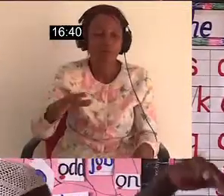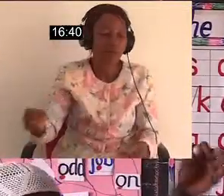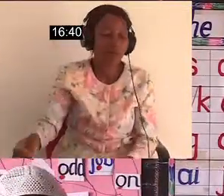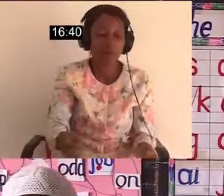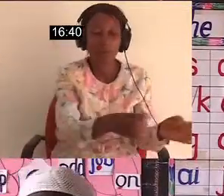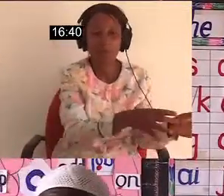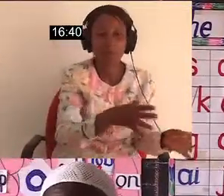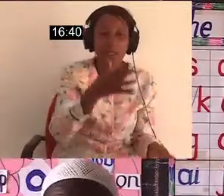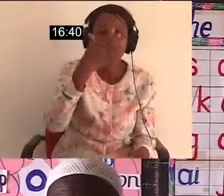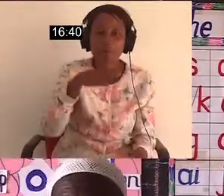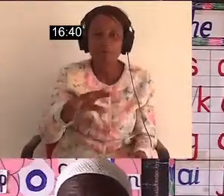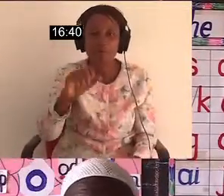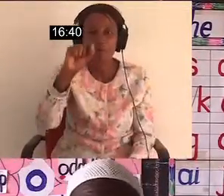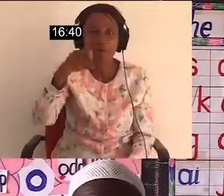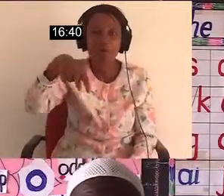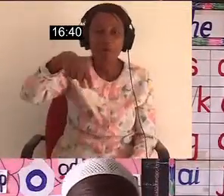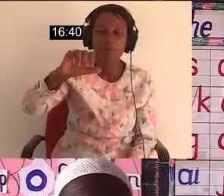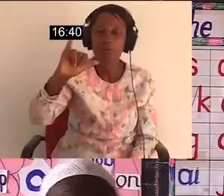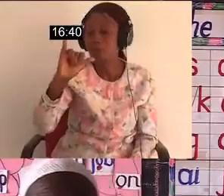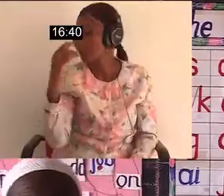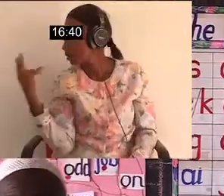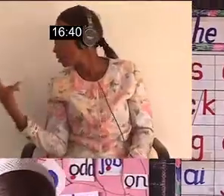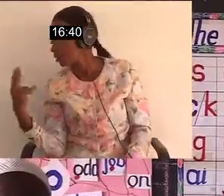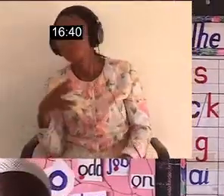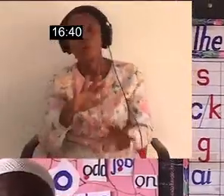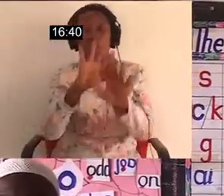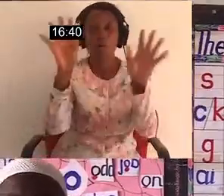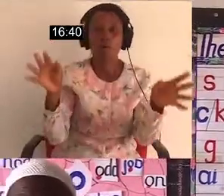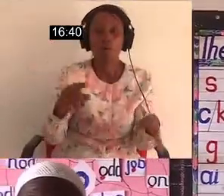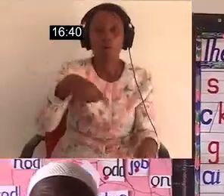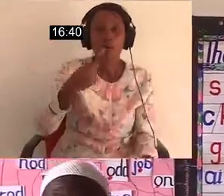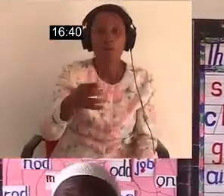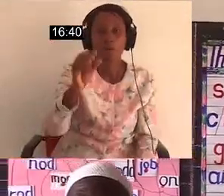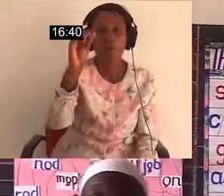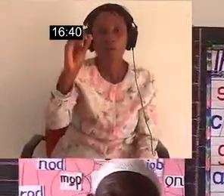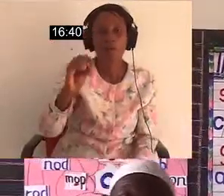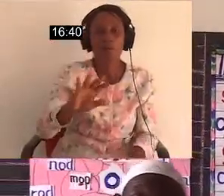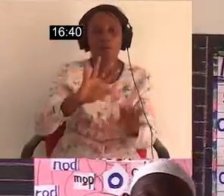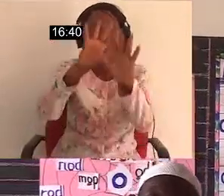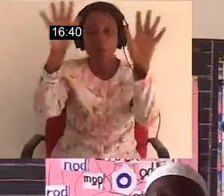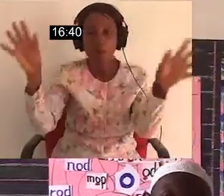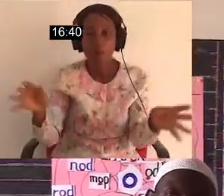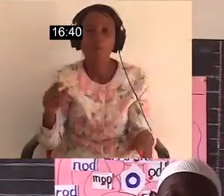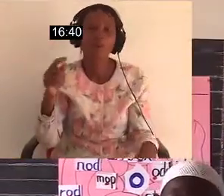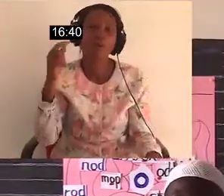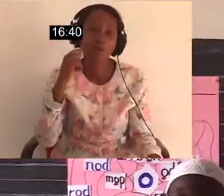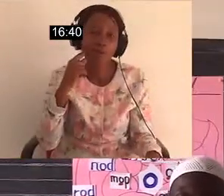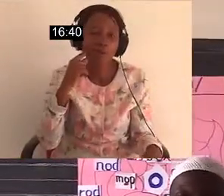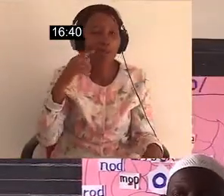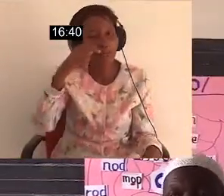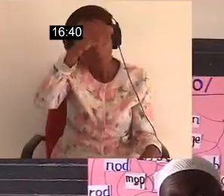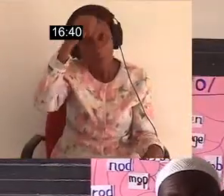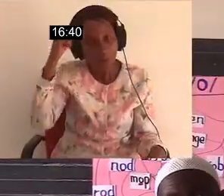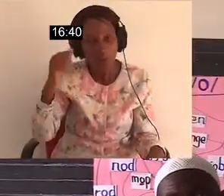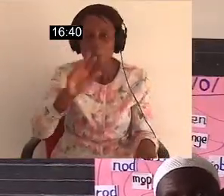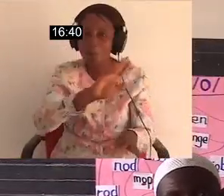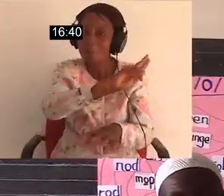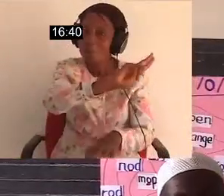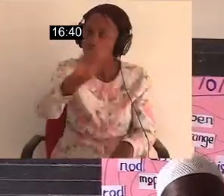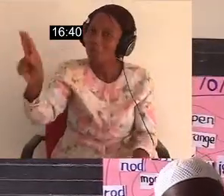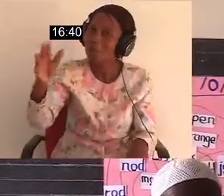the spine with the eye. It's all about O. So now, all day work, no